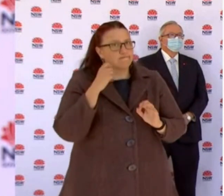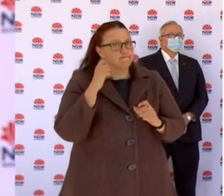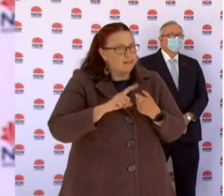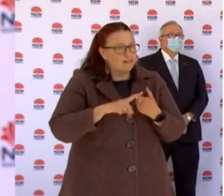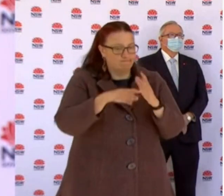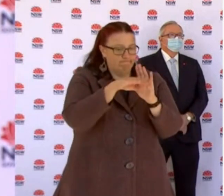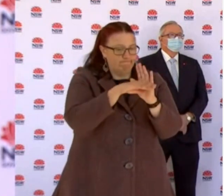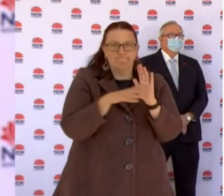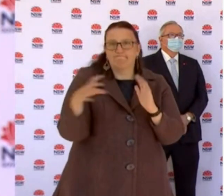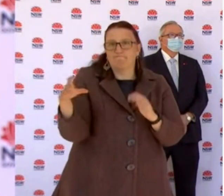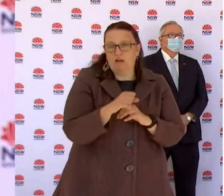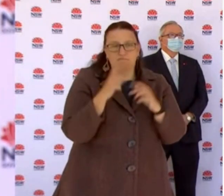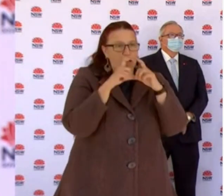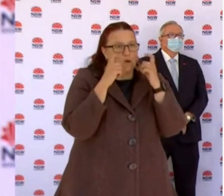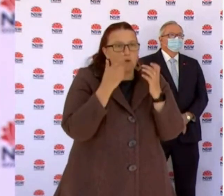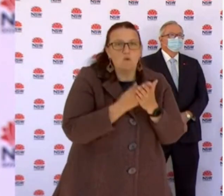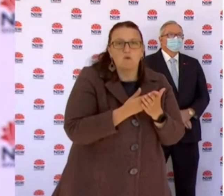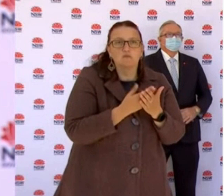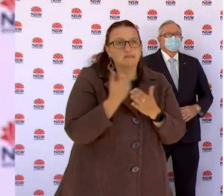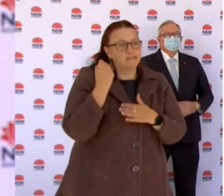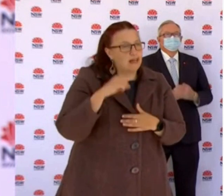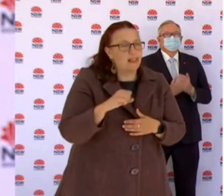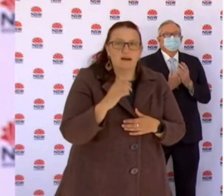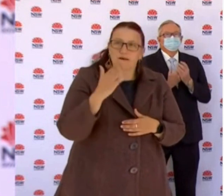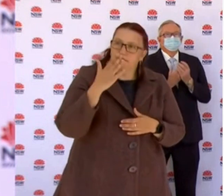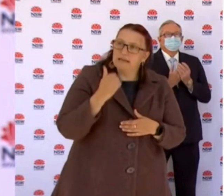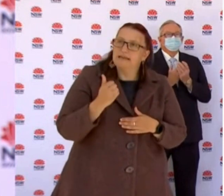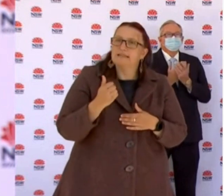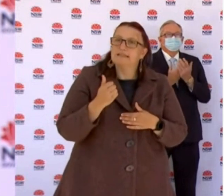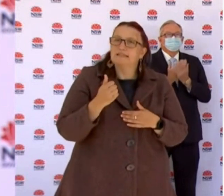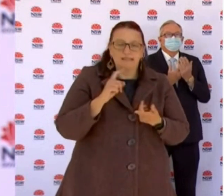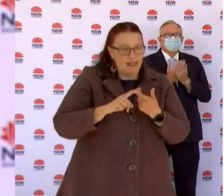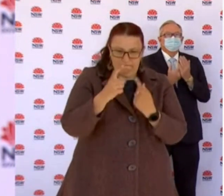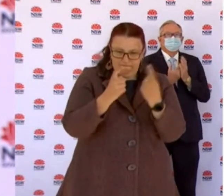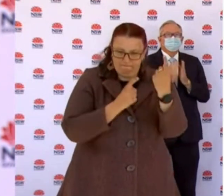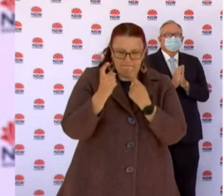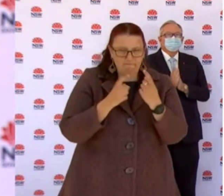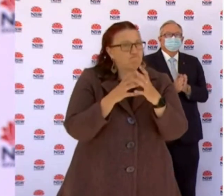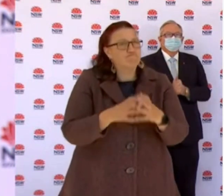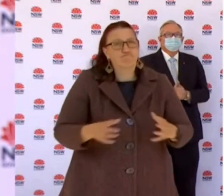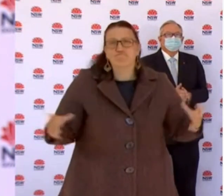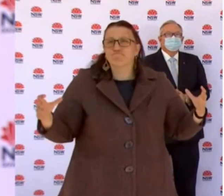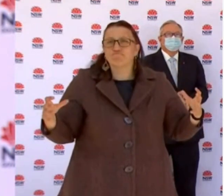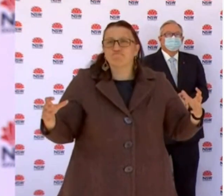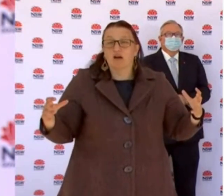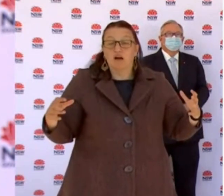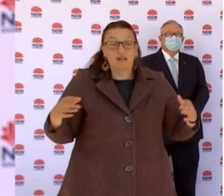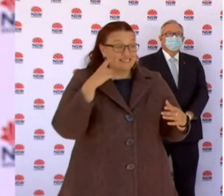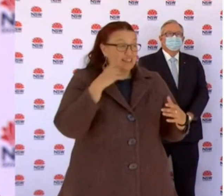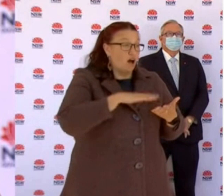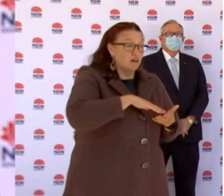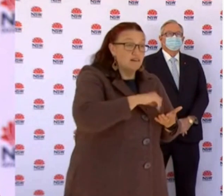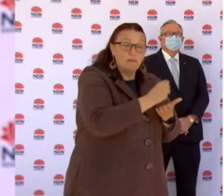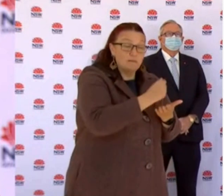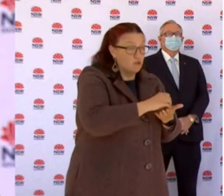indoor environments, and continue to come out in testing in the large numbers they have. I don't think we've had a period of such